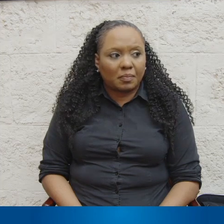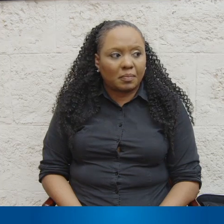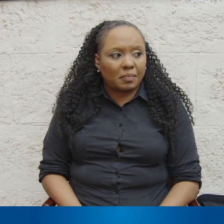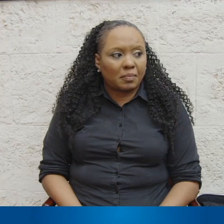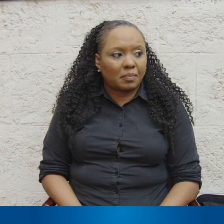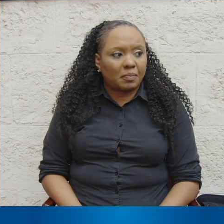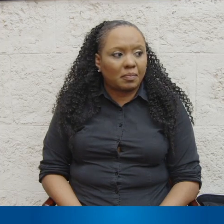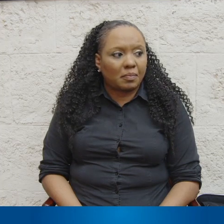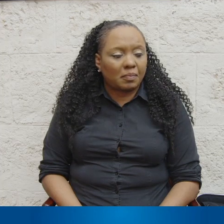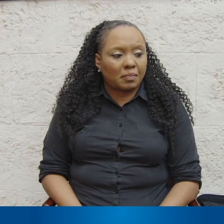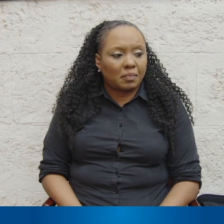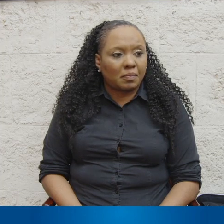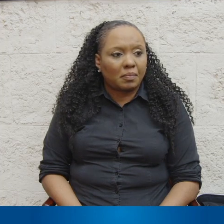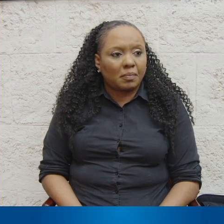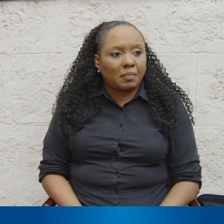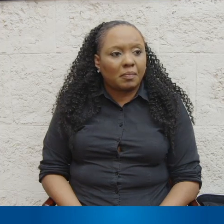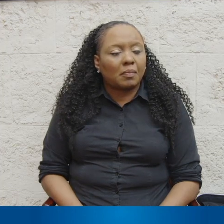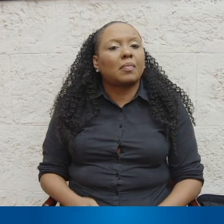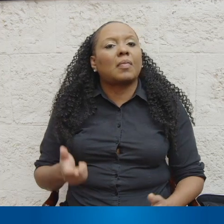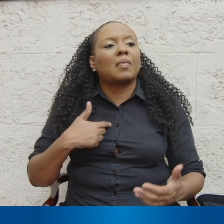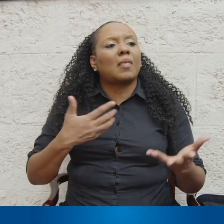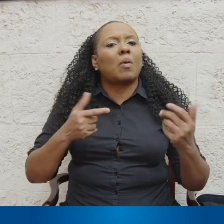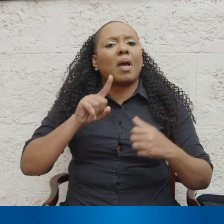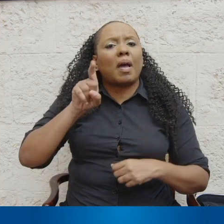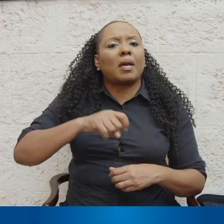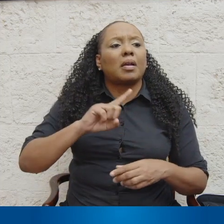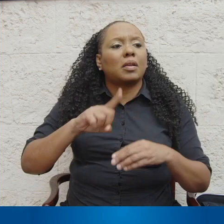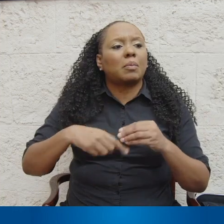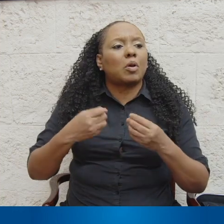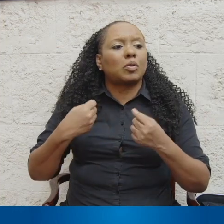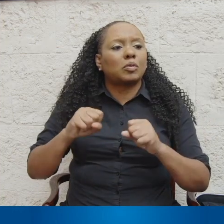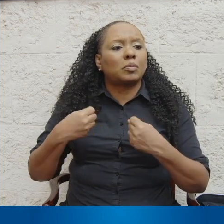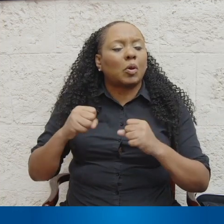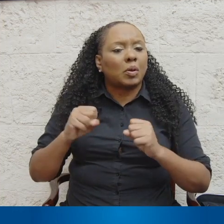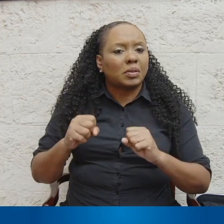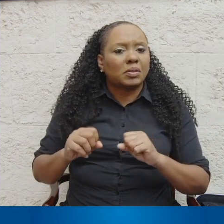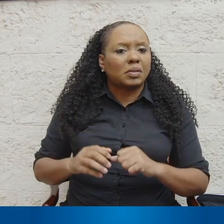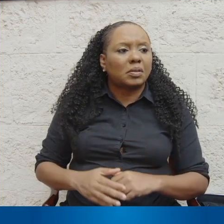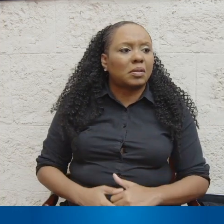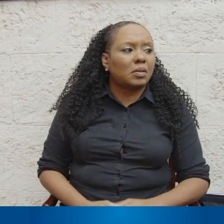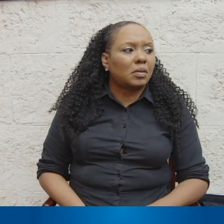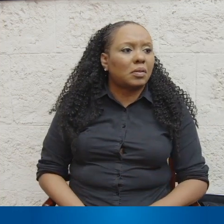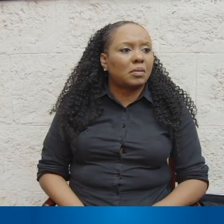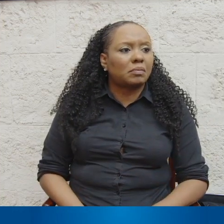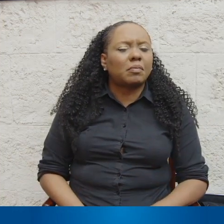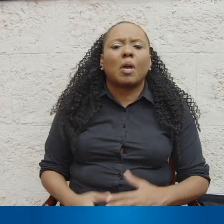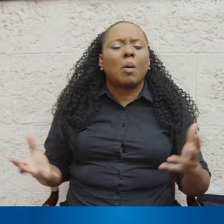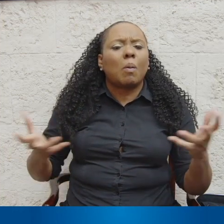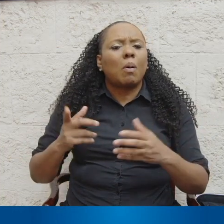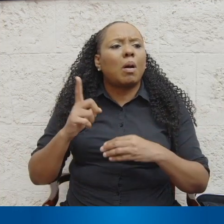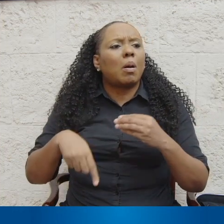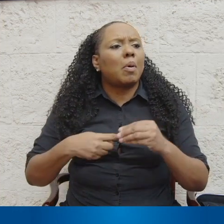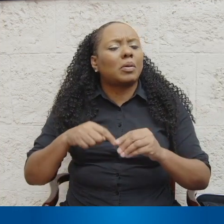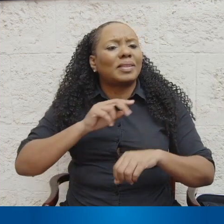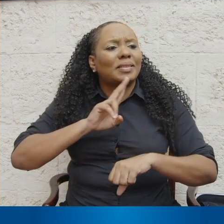I want to deal with sports since you have to go. What's the latest on the National Stadium?